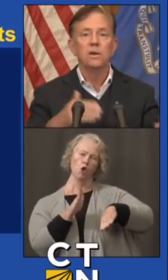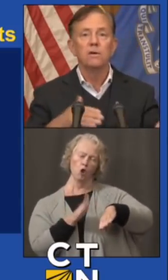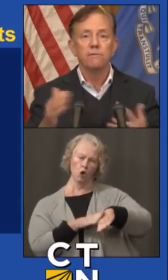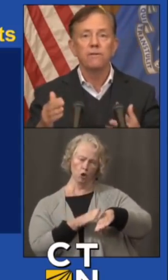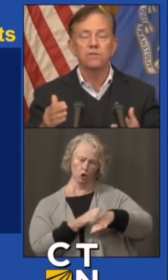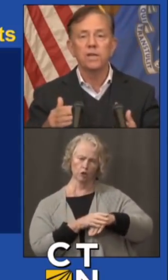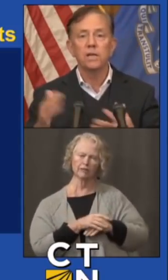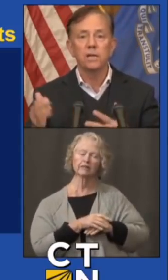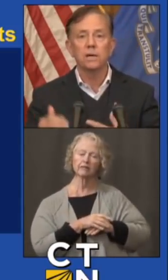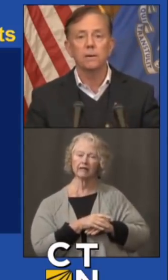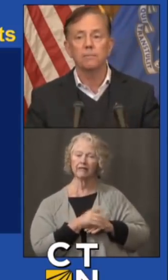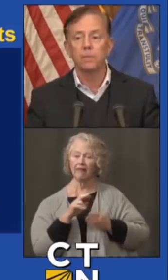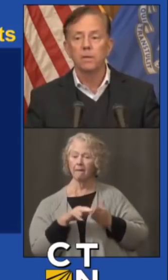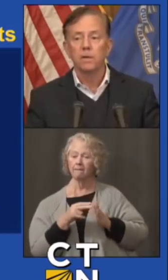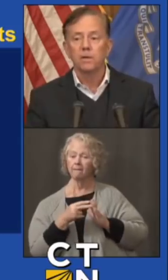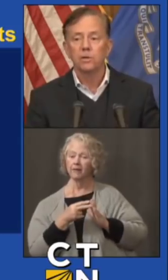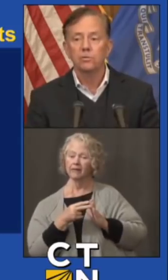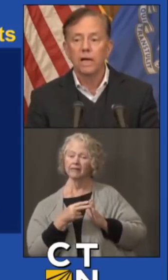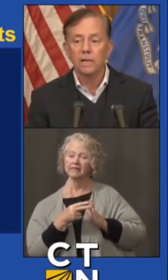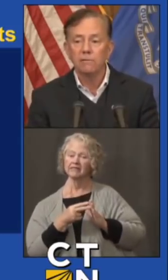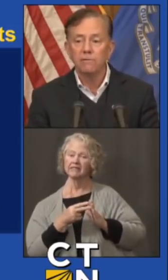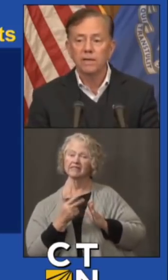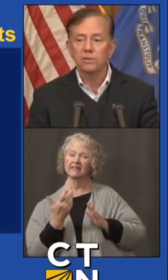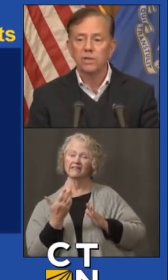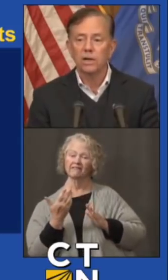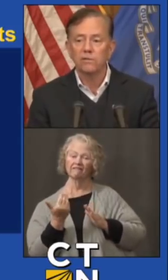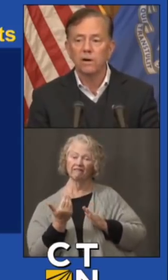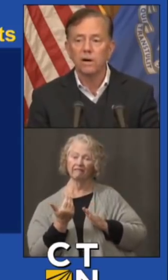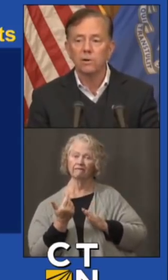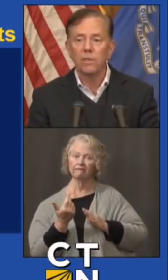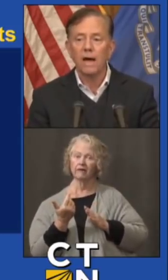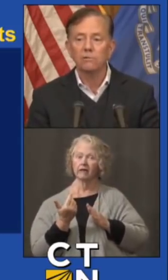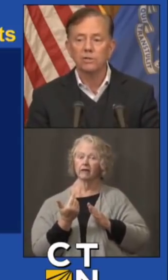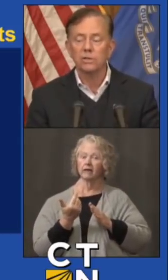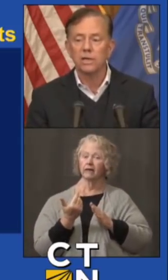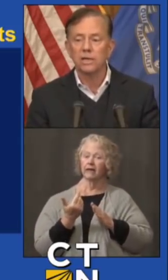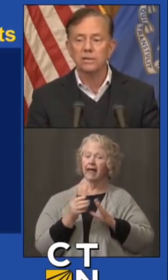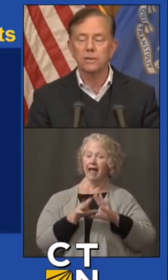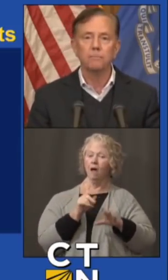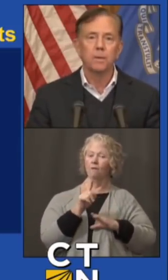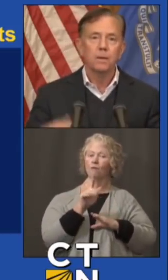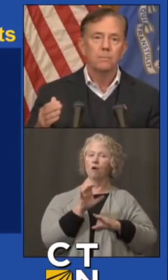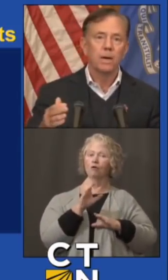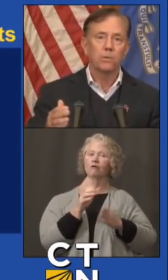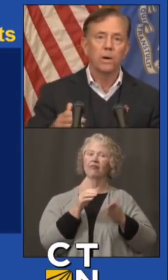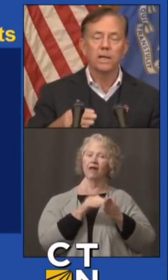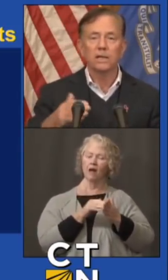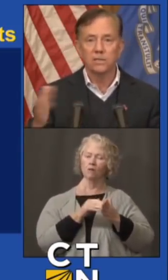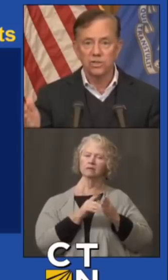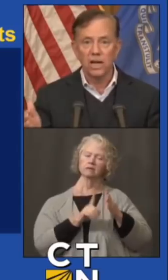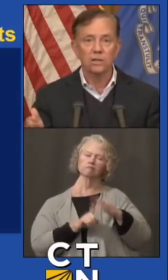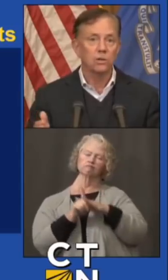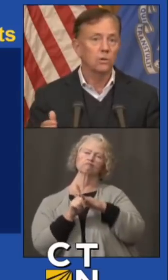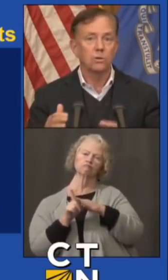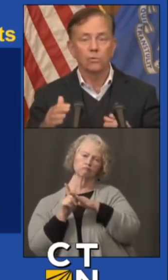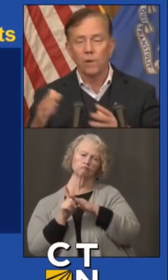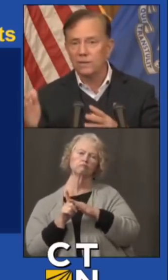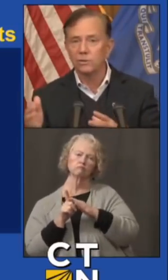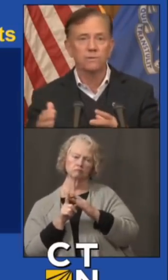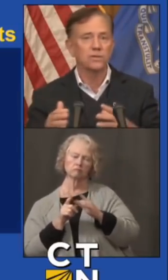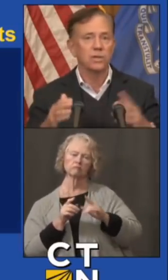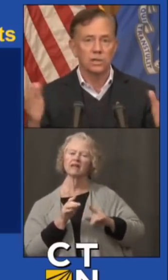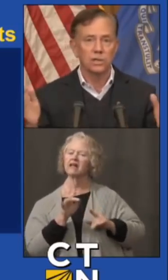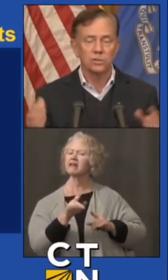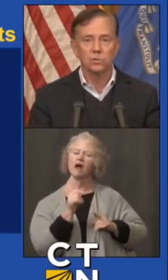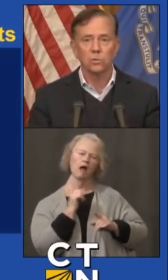as 15 new daily infections out of 100,000. And by the way, that does not include